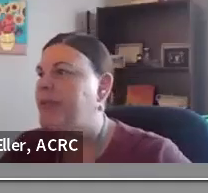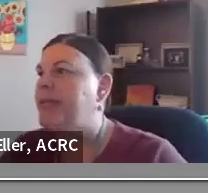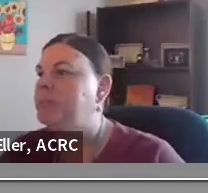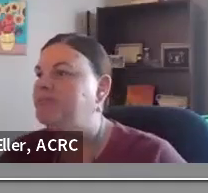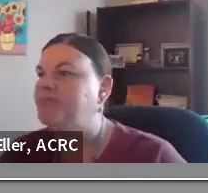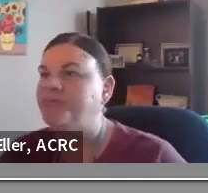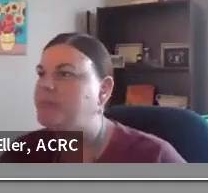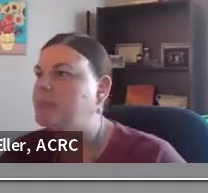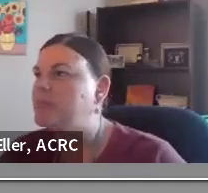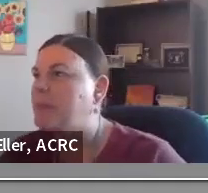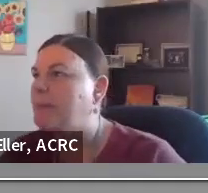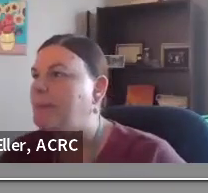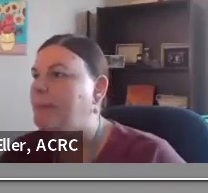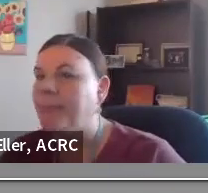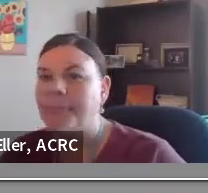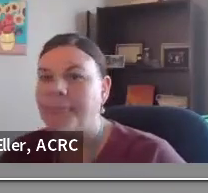screen okay?